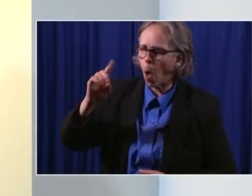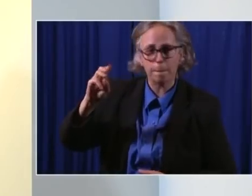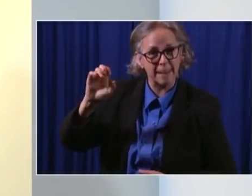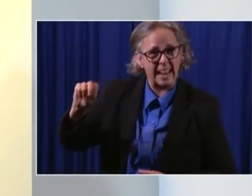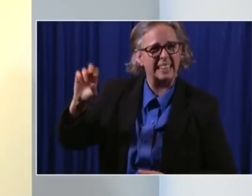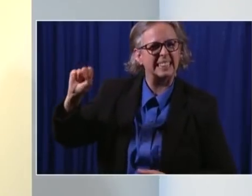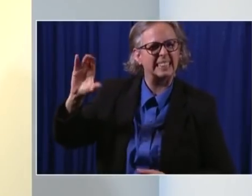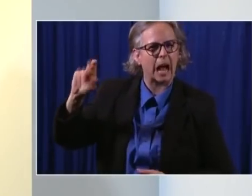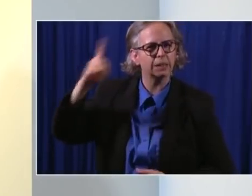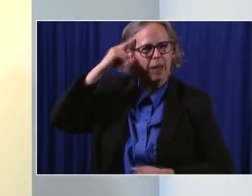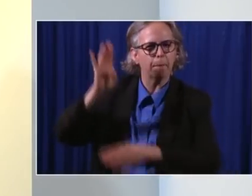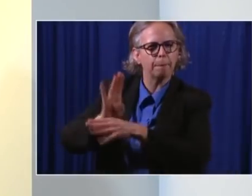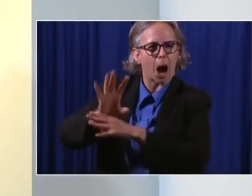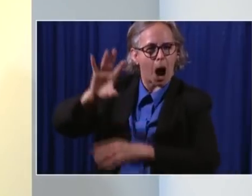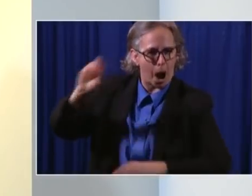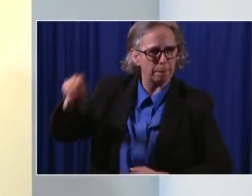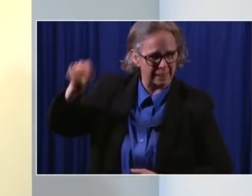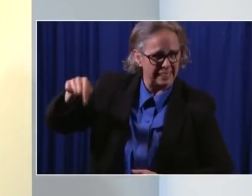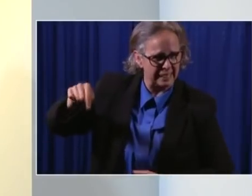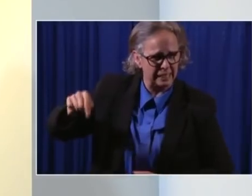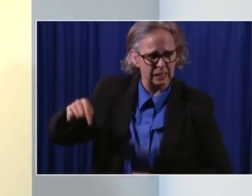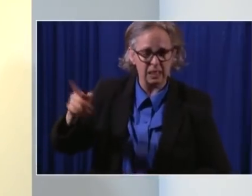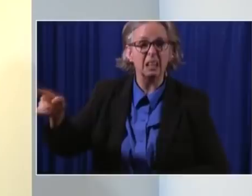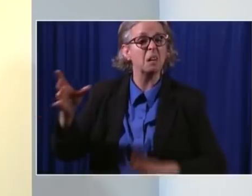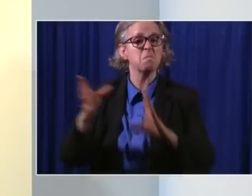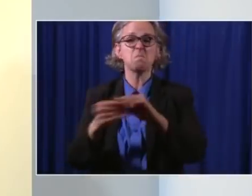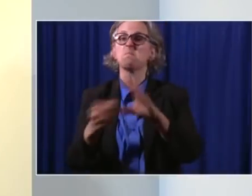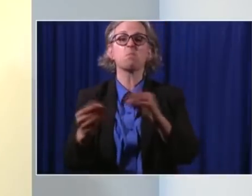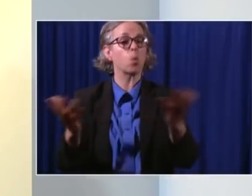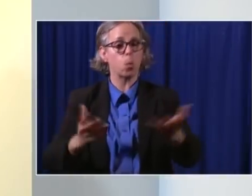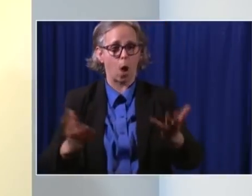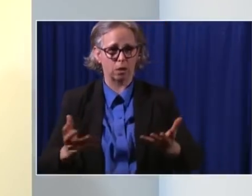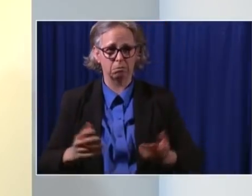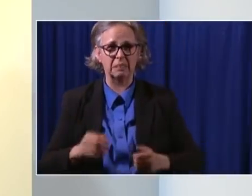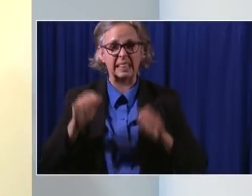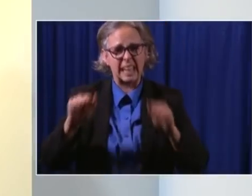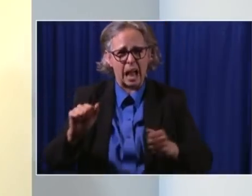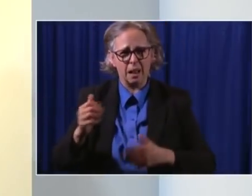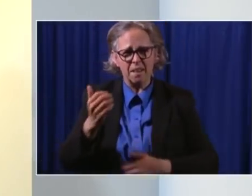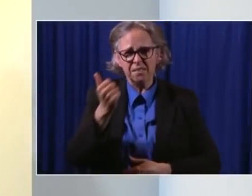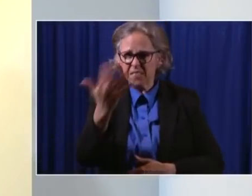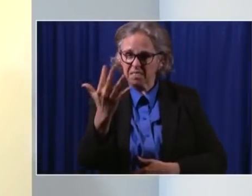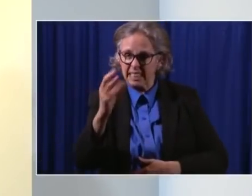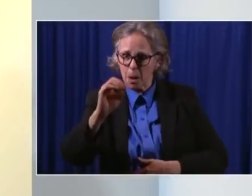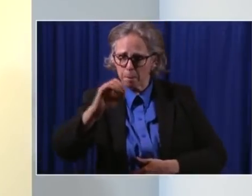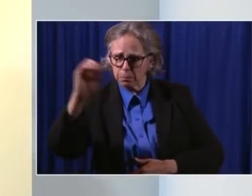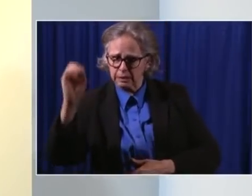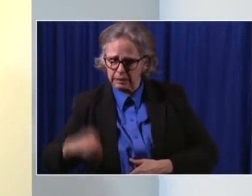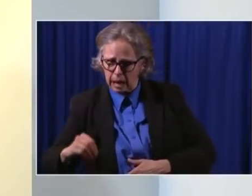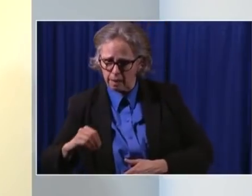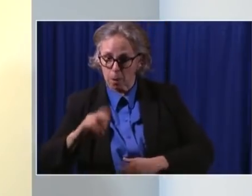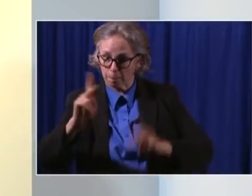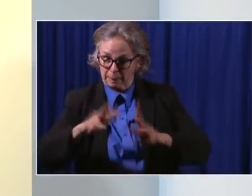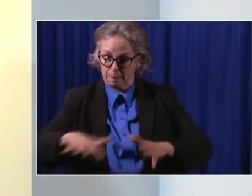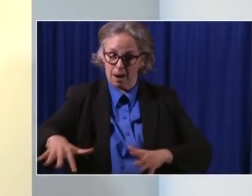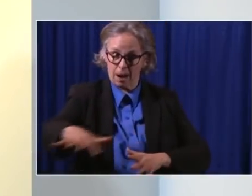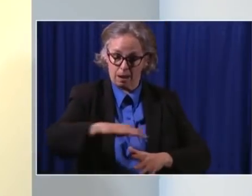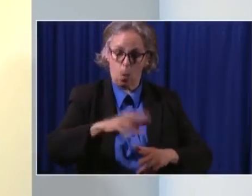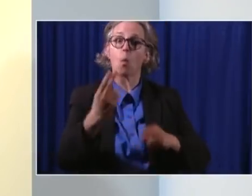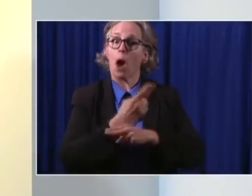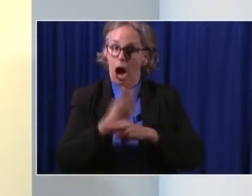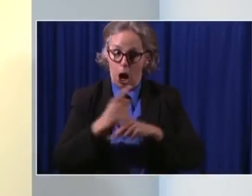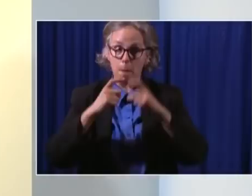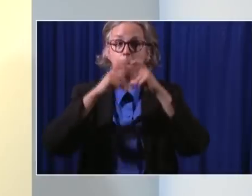and otherwise cost an estimated 5% of the U.S. gross domestic product, which would be close to $1